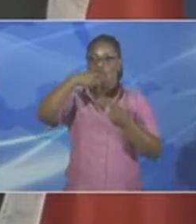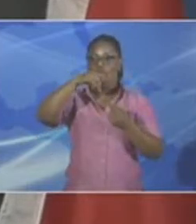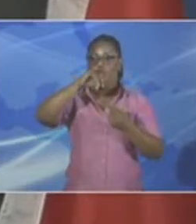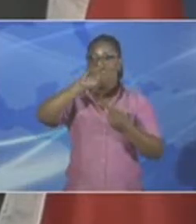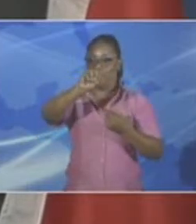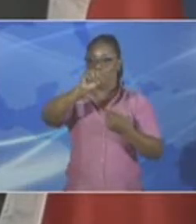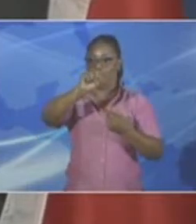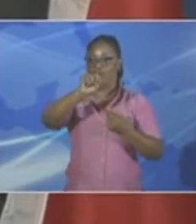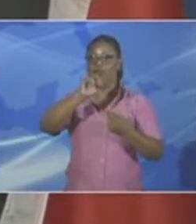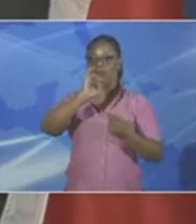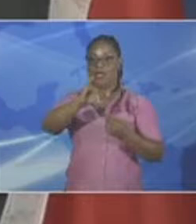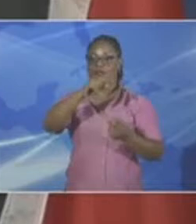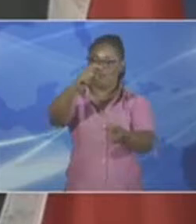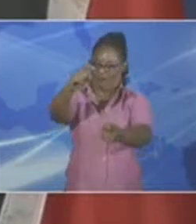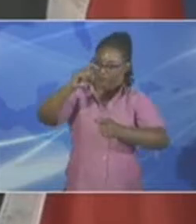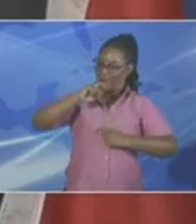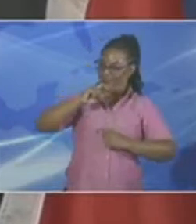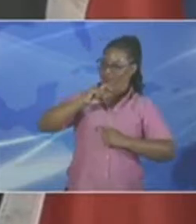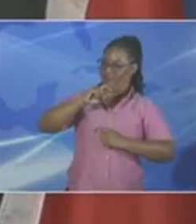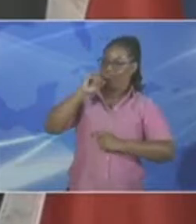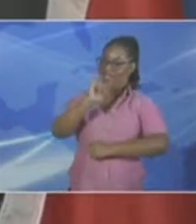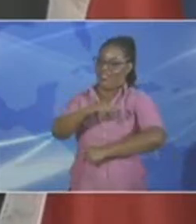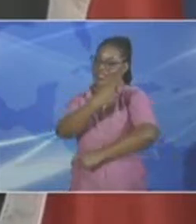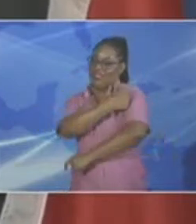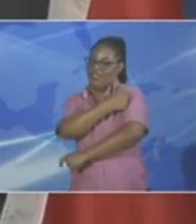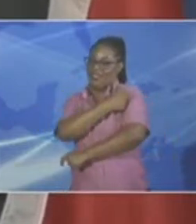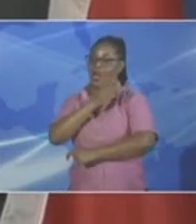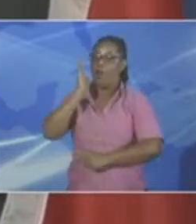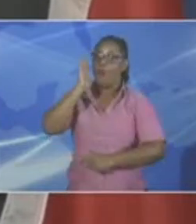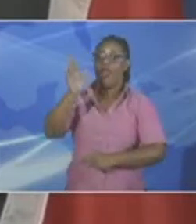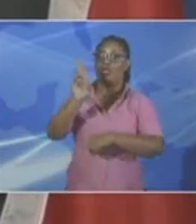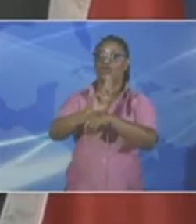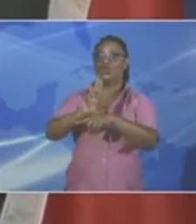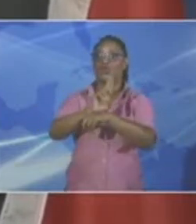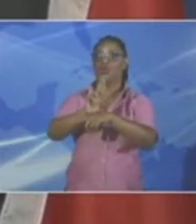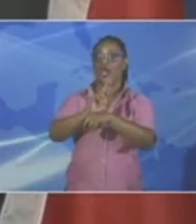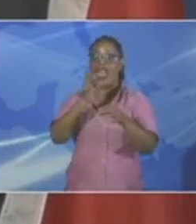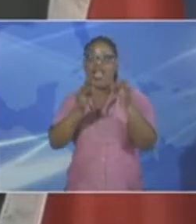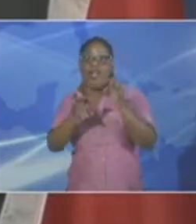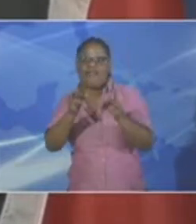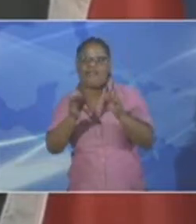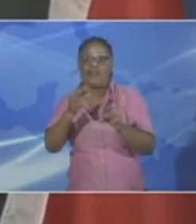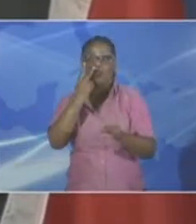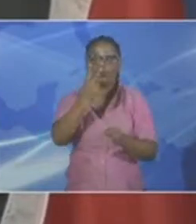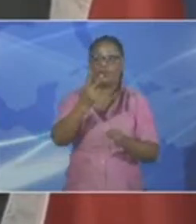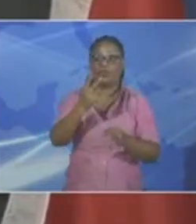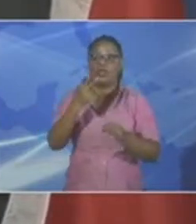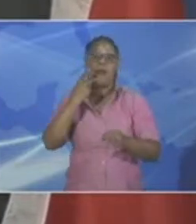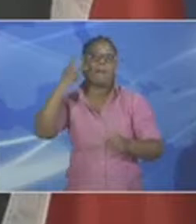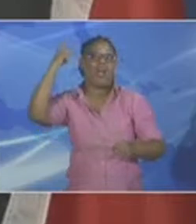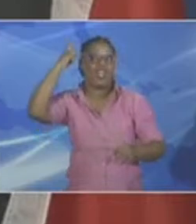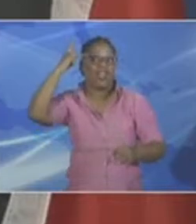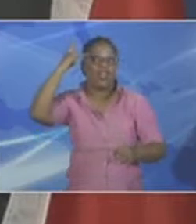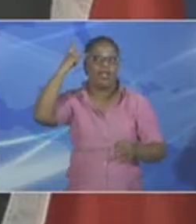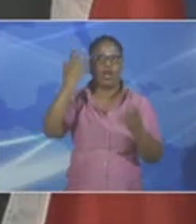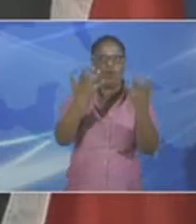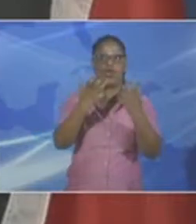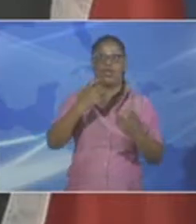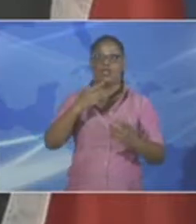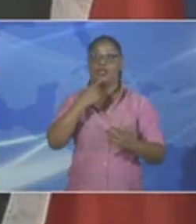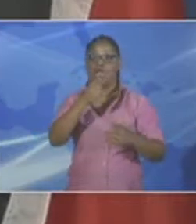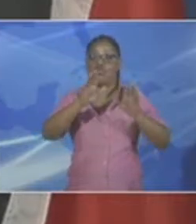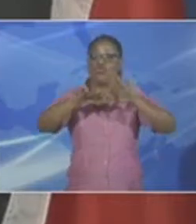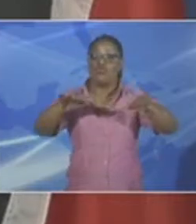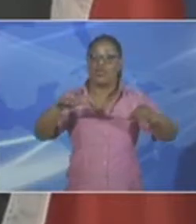use them up. And if we see that there's a demand from the parents for those children and those 40,000